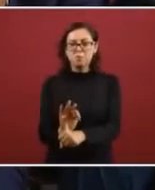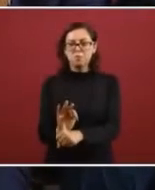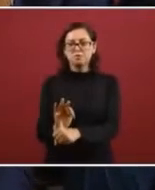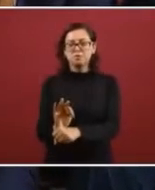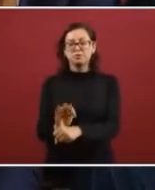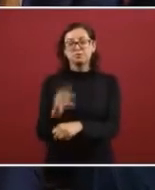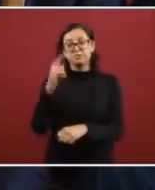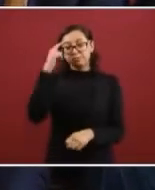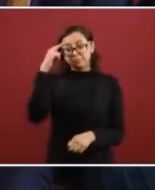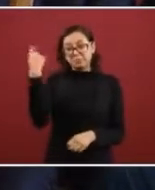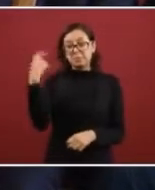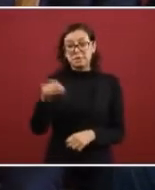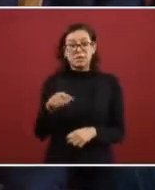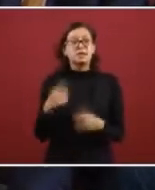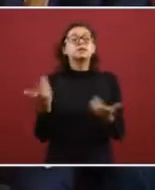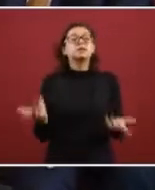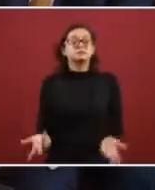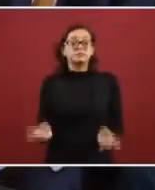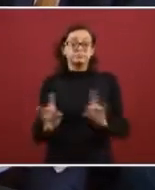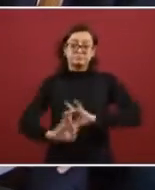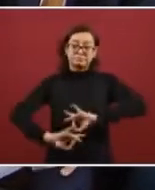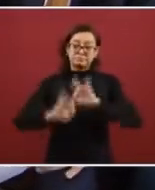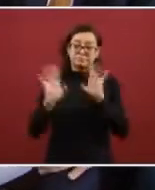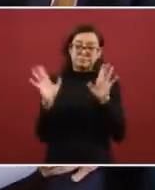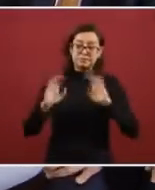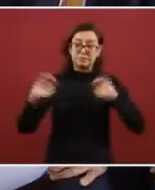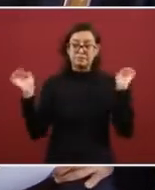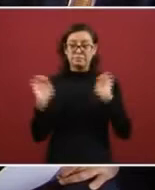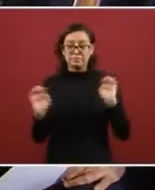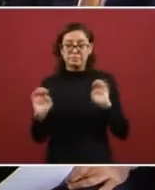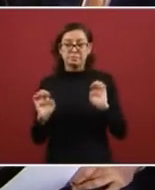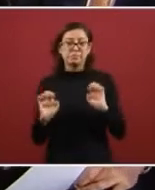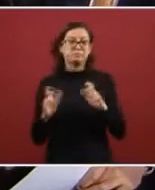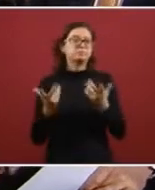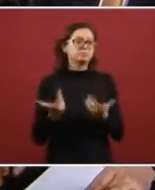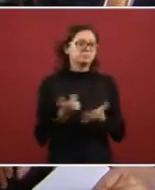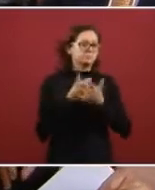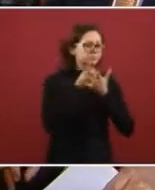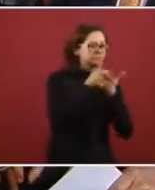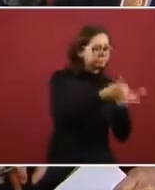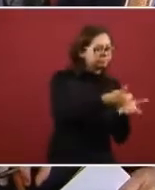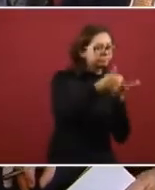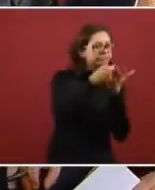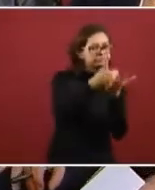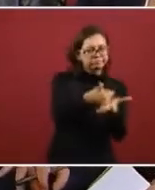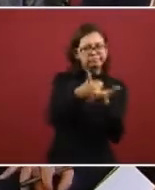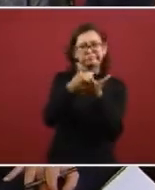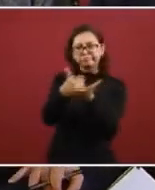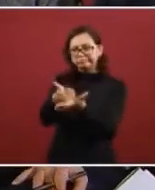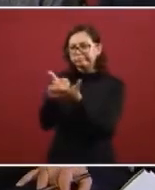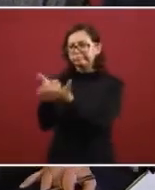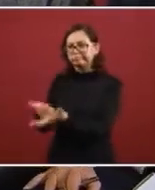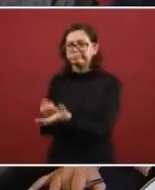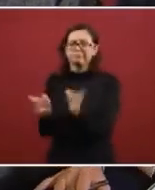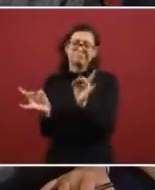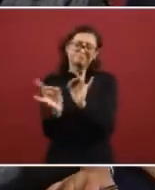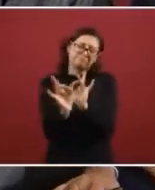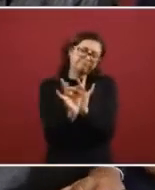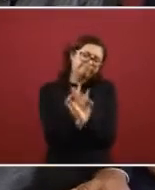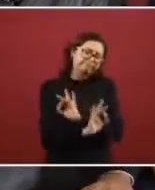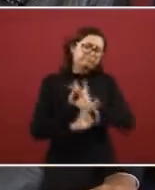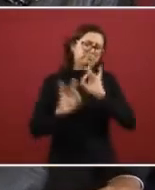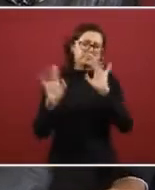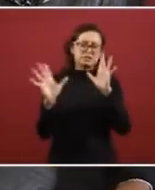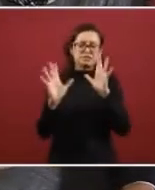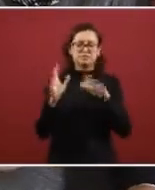para auxiliar in order to help in case una of